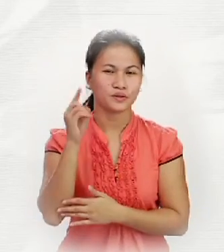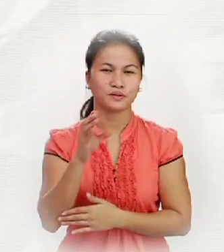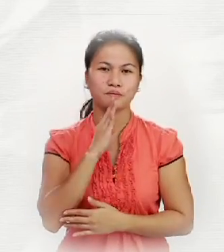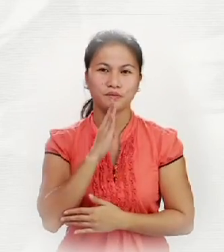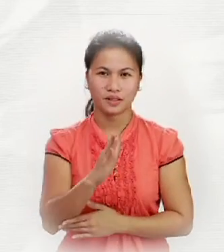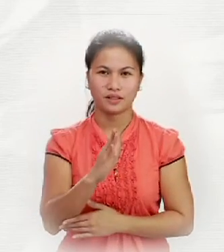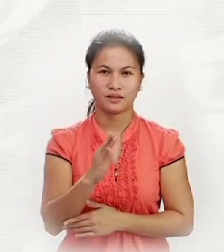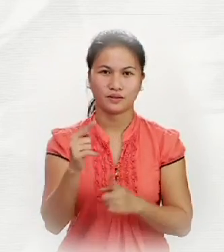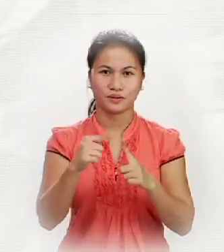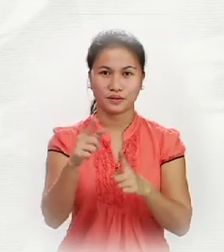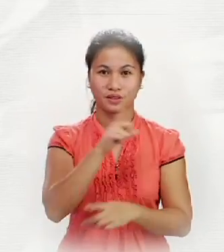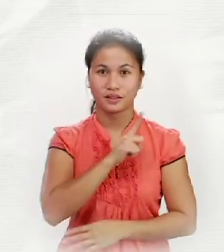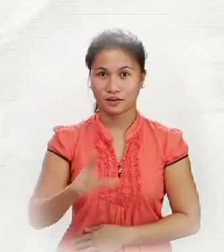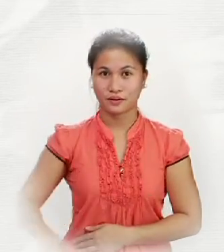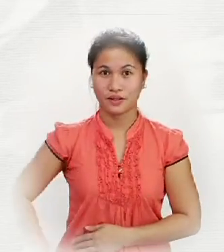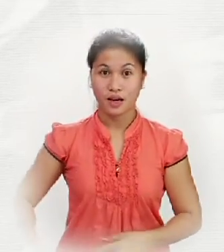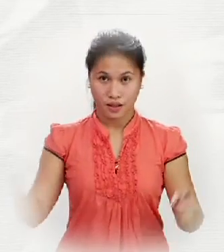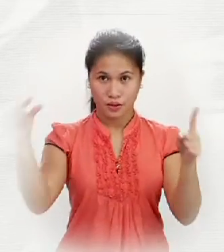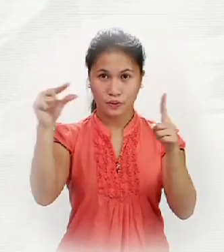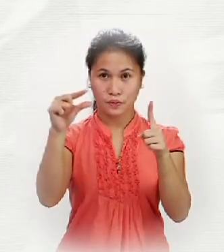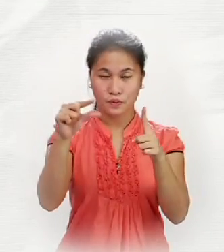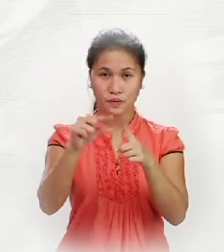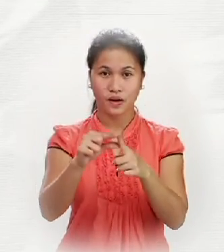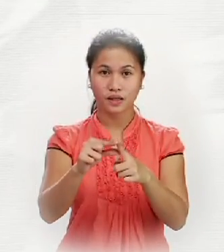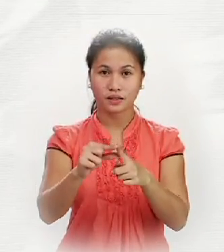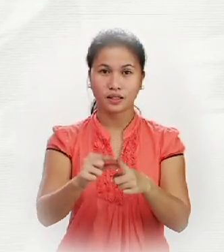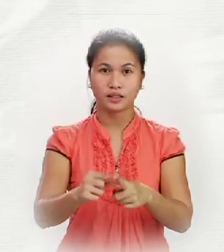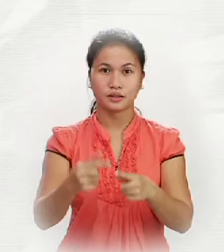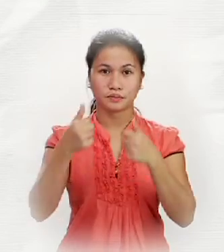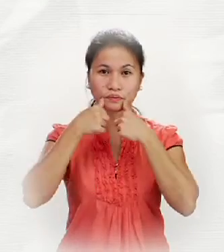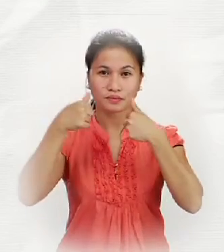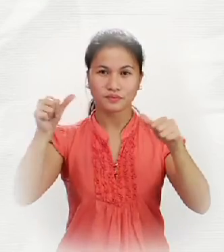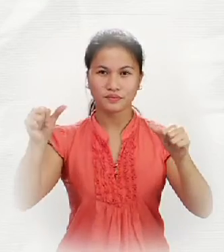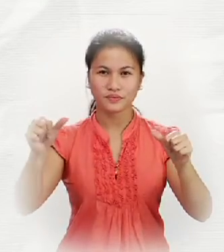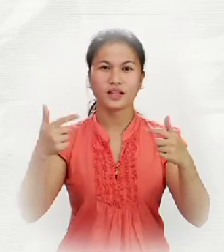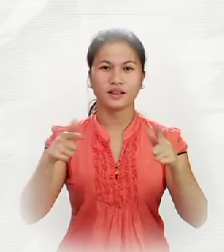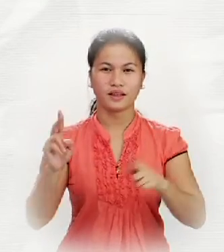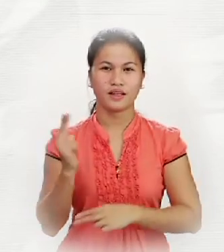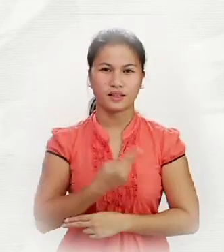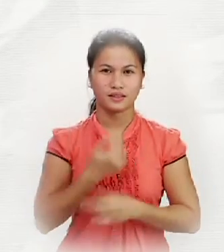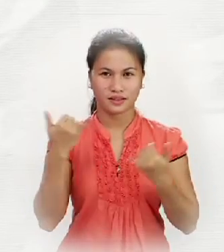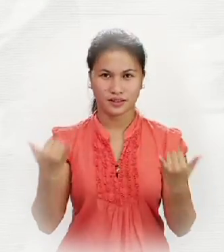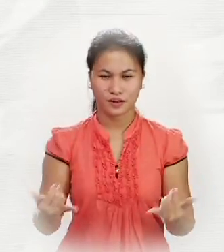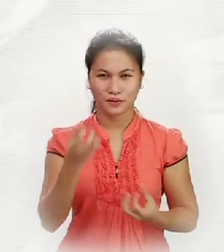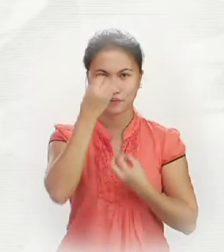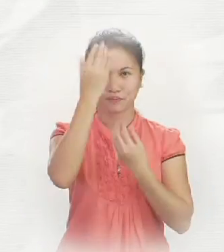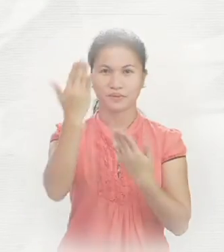Lord. The word has been exposed. Let us now fulfill it.